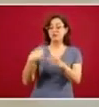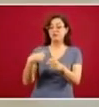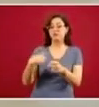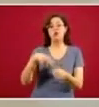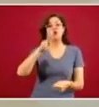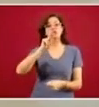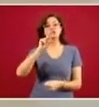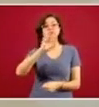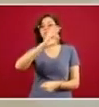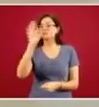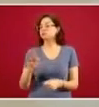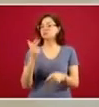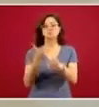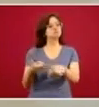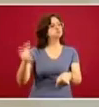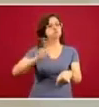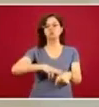care of